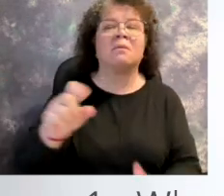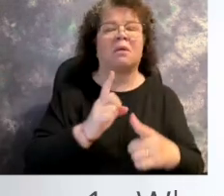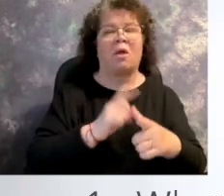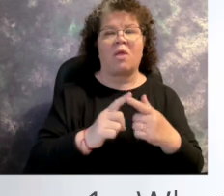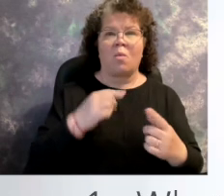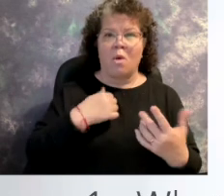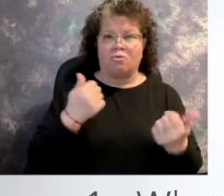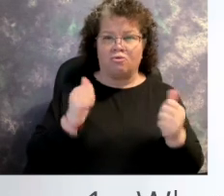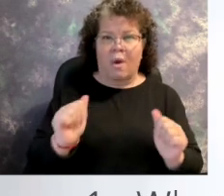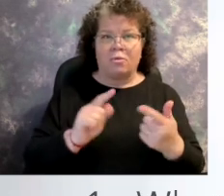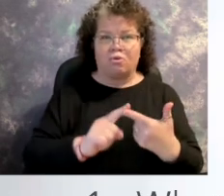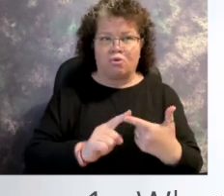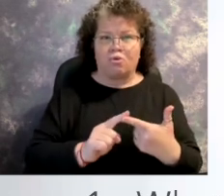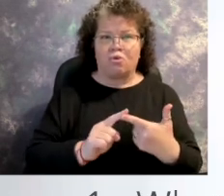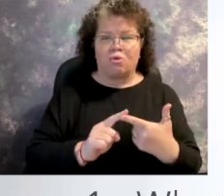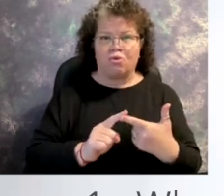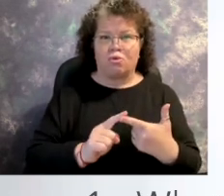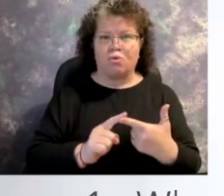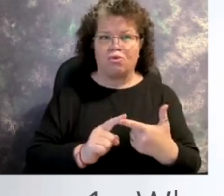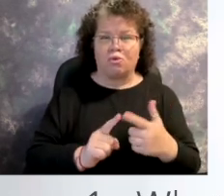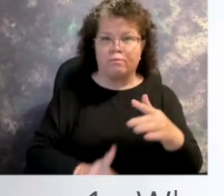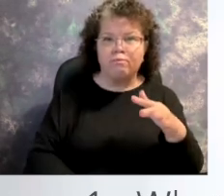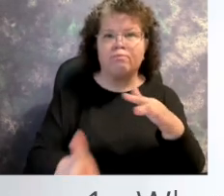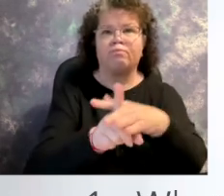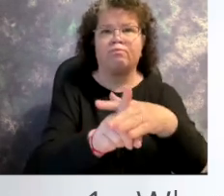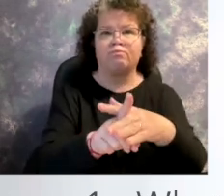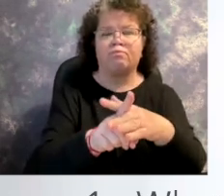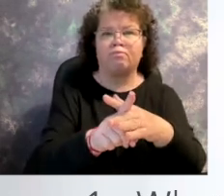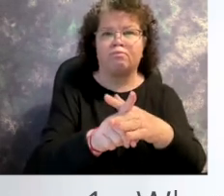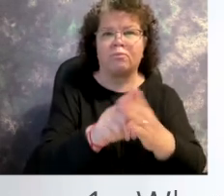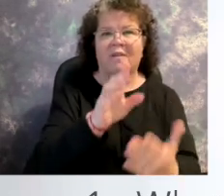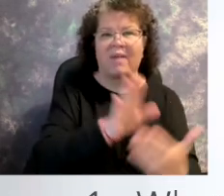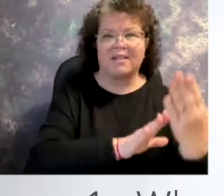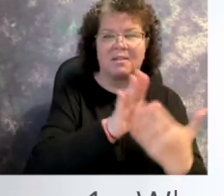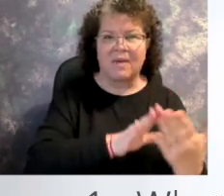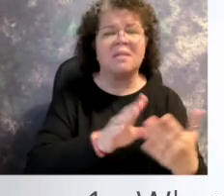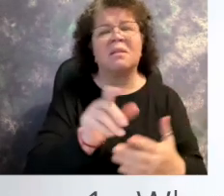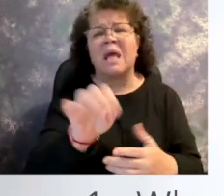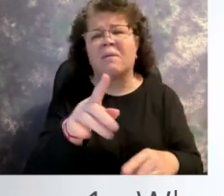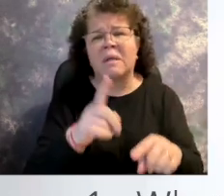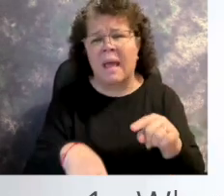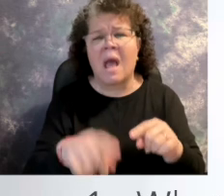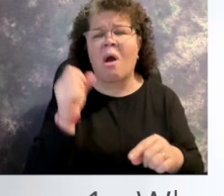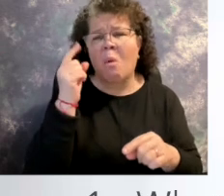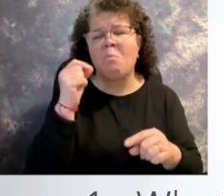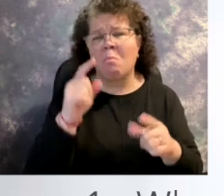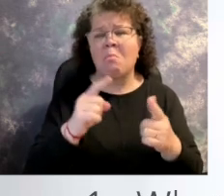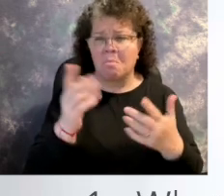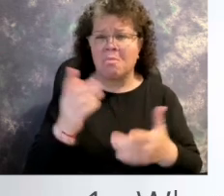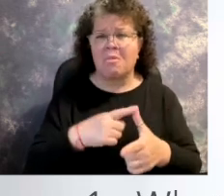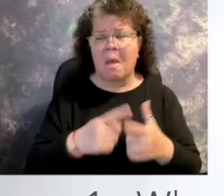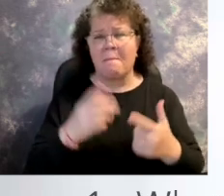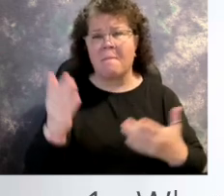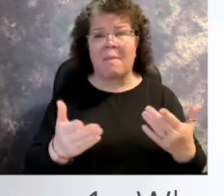for ways to come out in person. And if that's not possible, we are flexible to coming and having